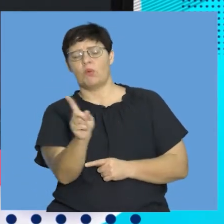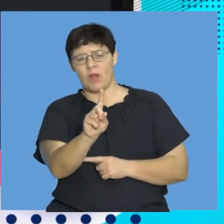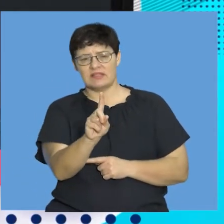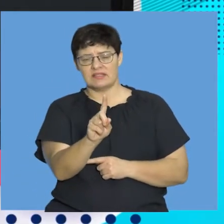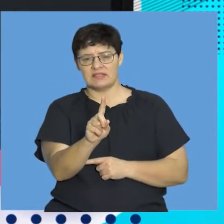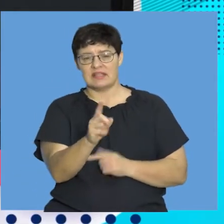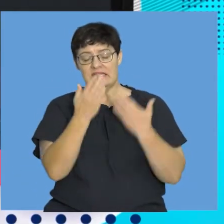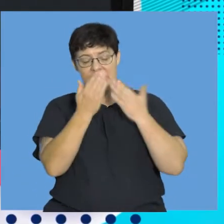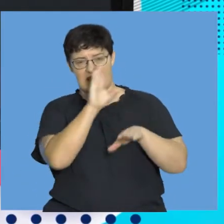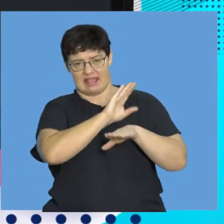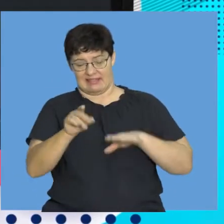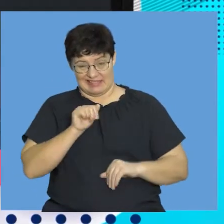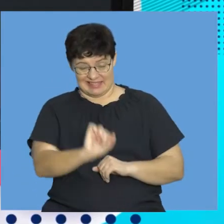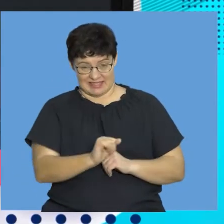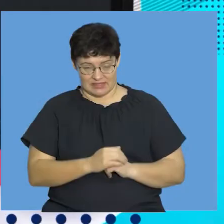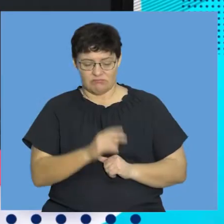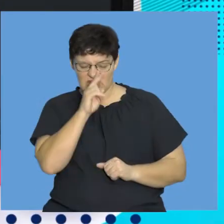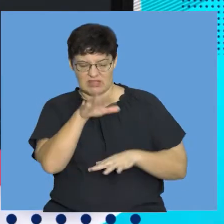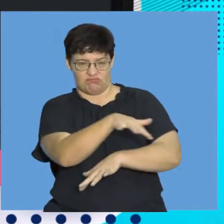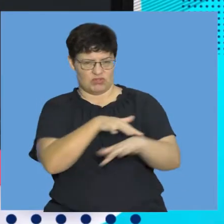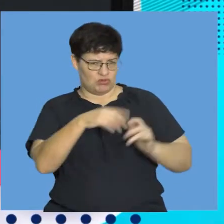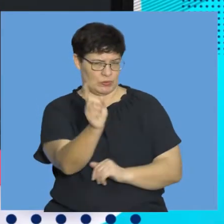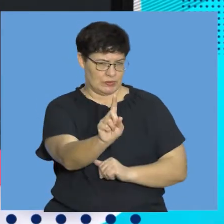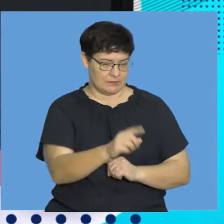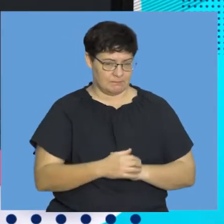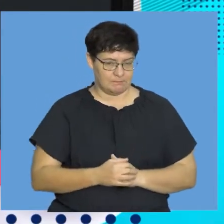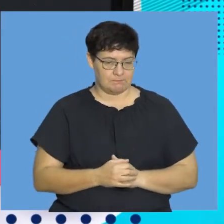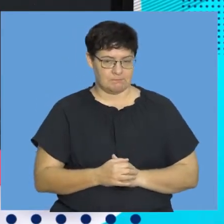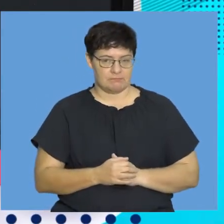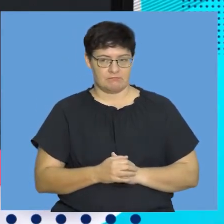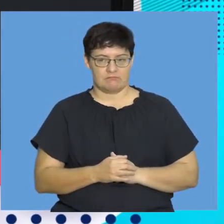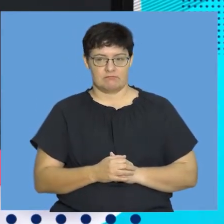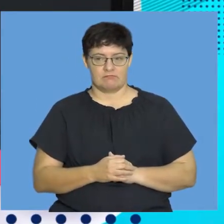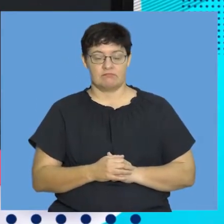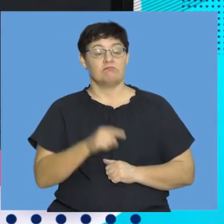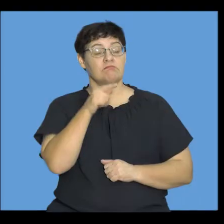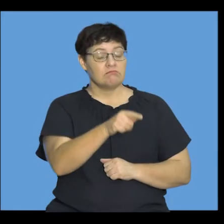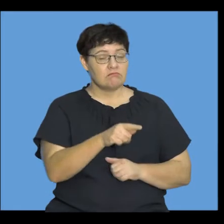actually looking at a case study now, right? Let's look at the situation that we have.